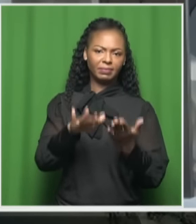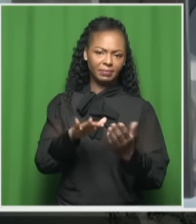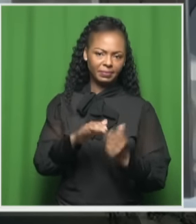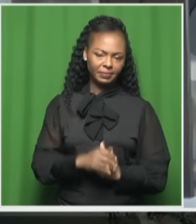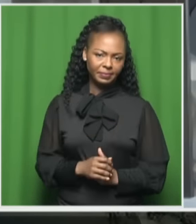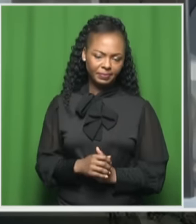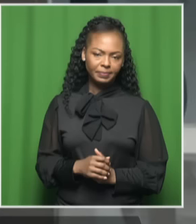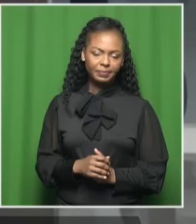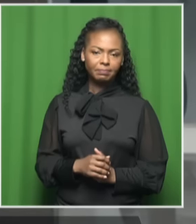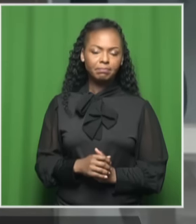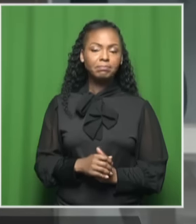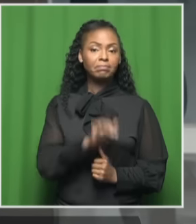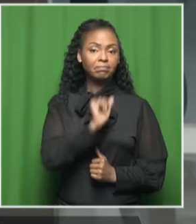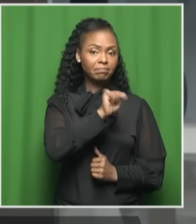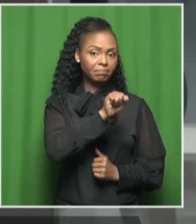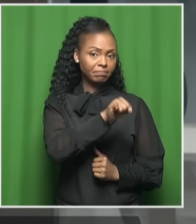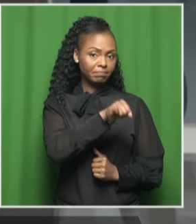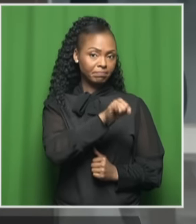Yeah, it has been